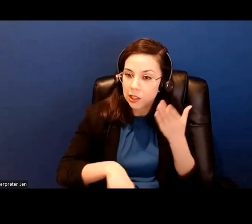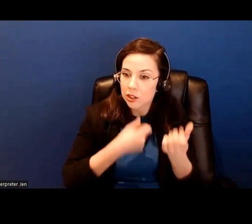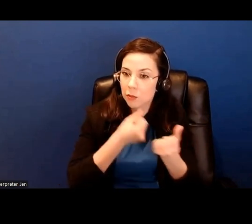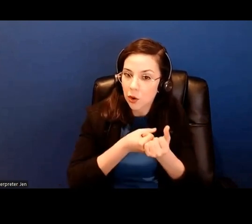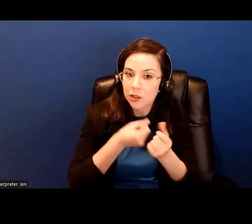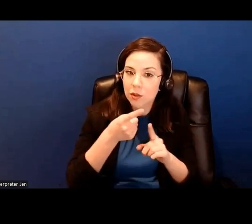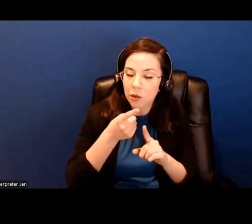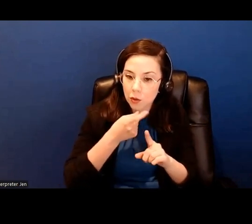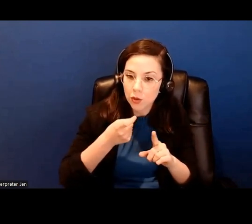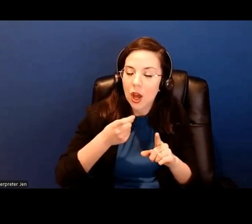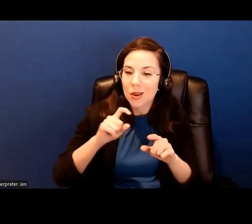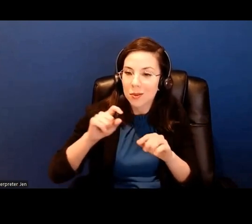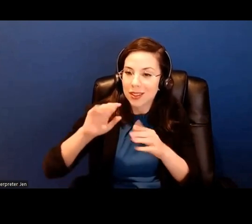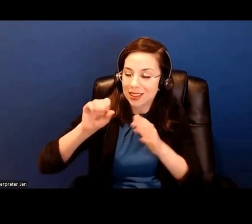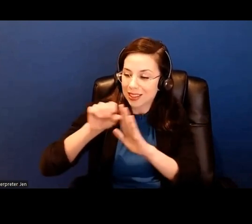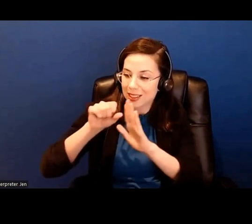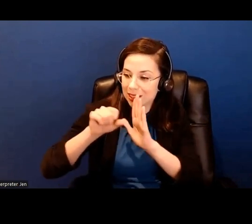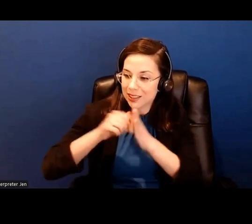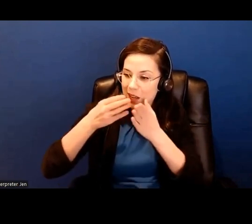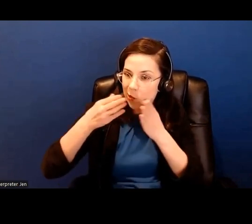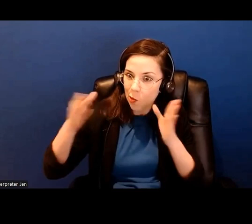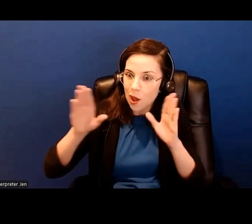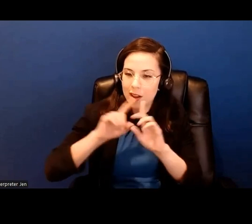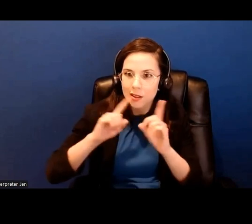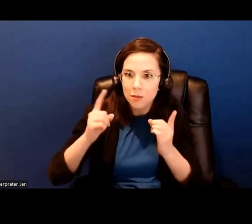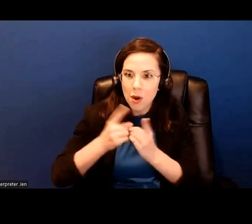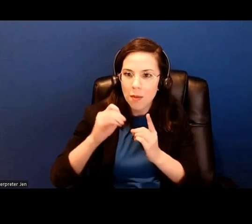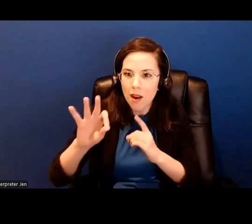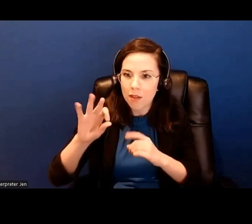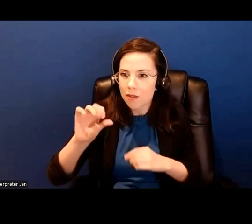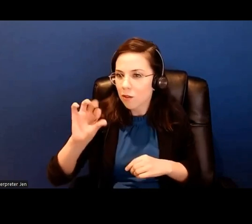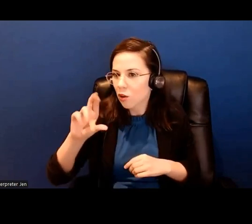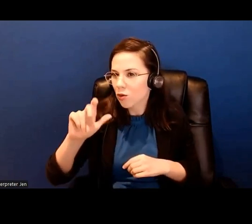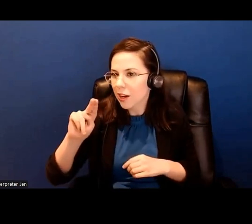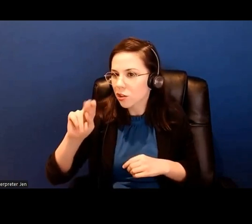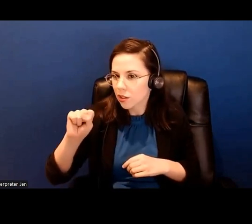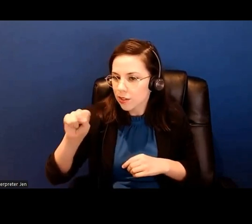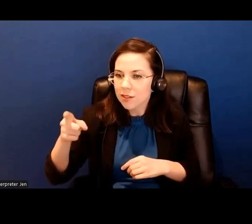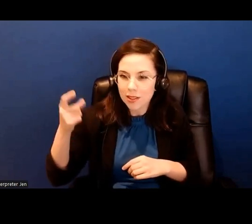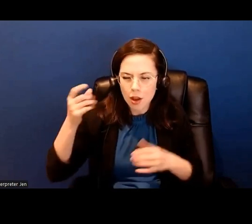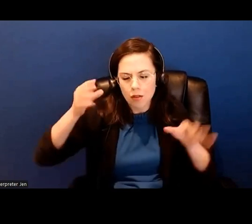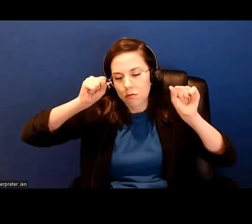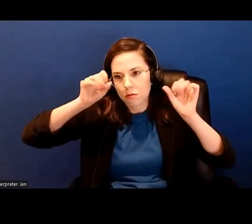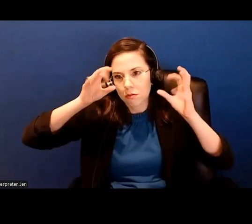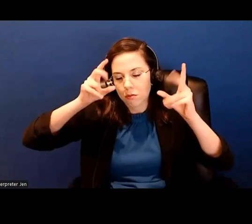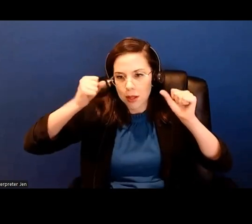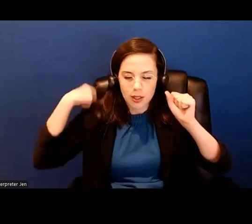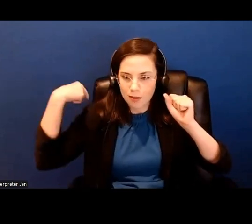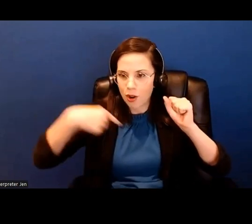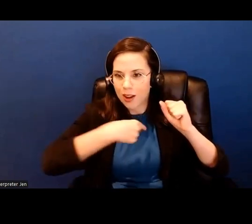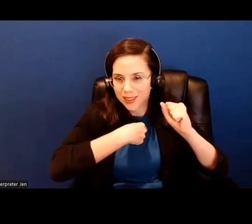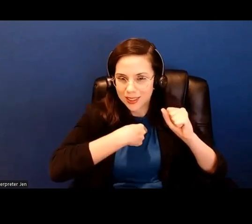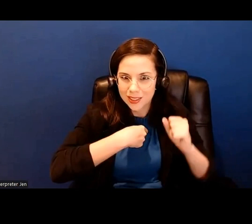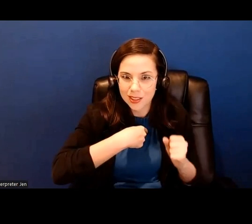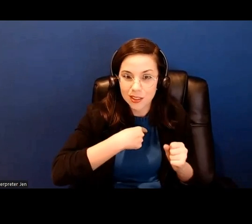Corrections, the statewide Department of Corrections in Wisconsin, which was a really phenomenal thing for us, because in the past that has only